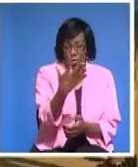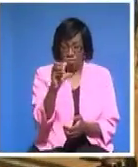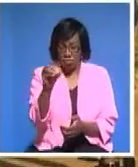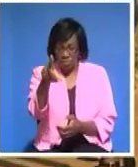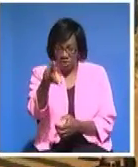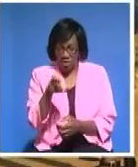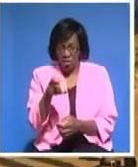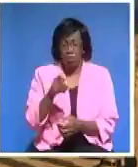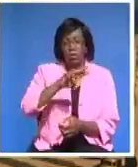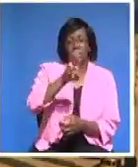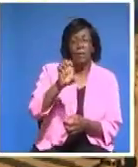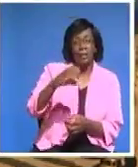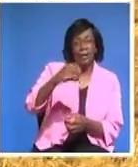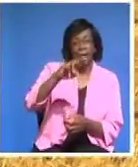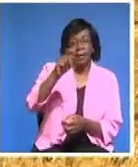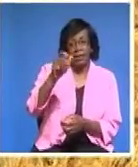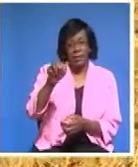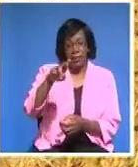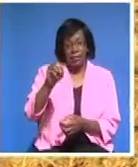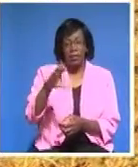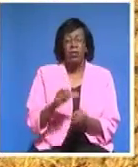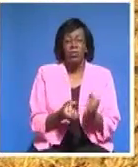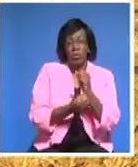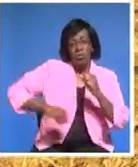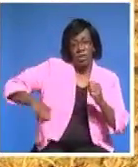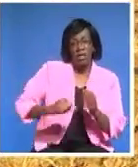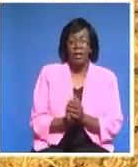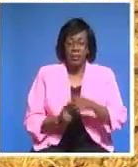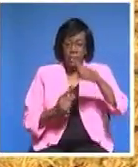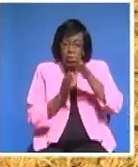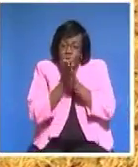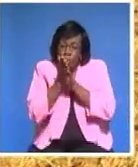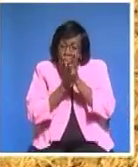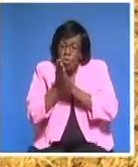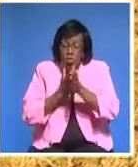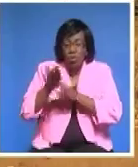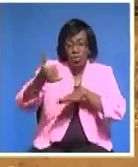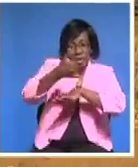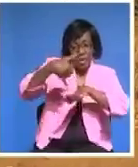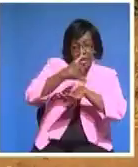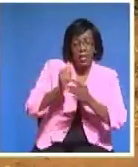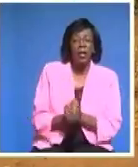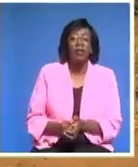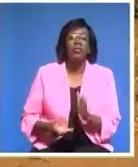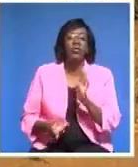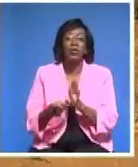suitable African wild dog habitat in Tumkwe district for small stock development and